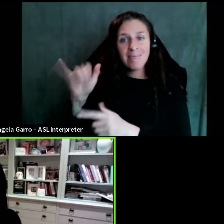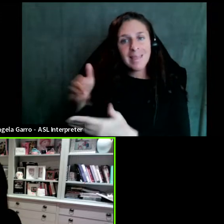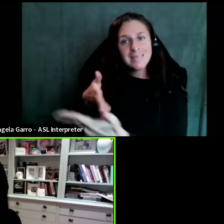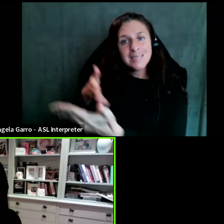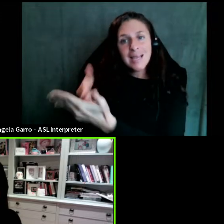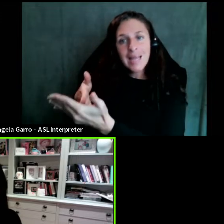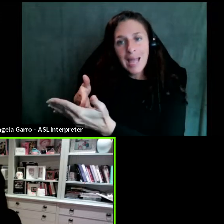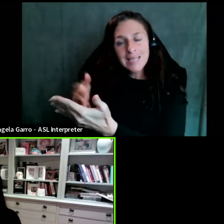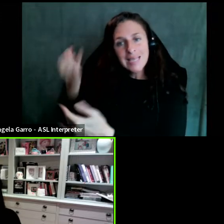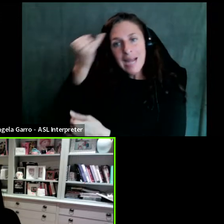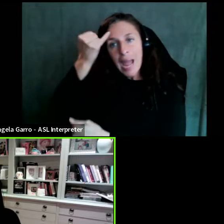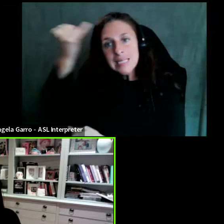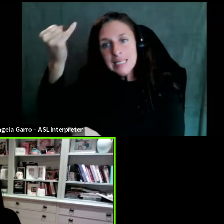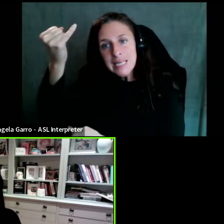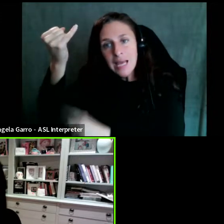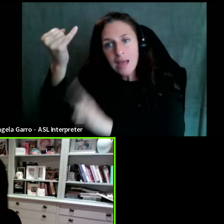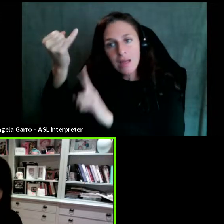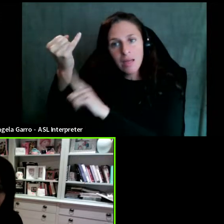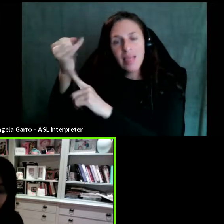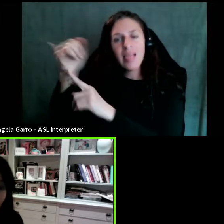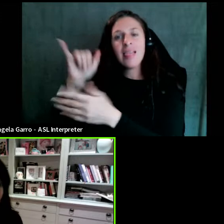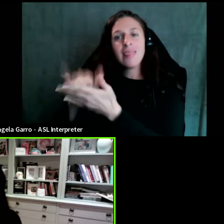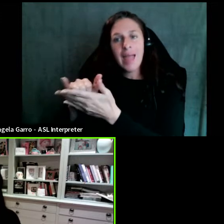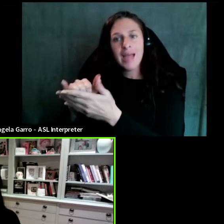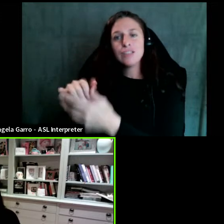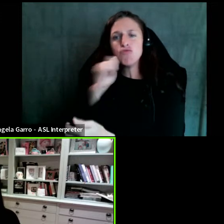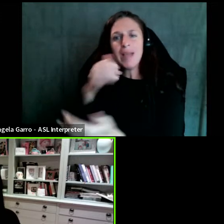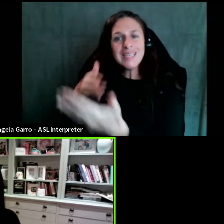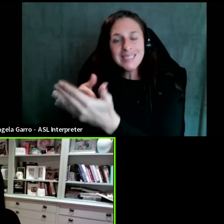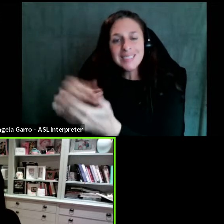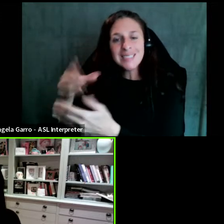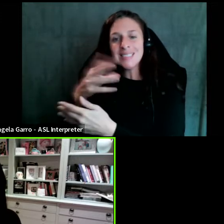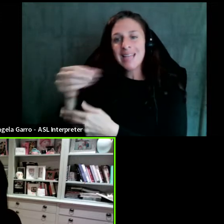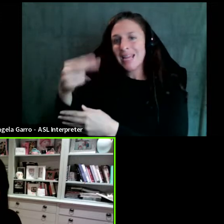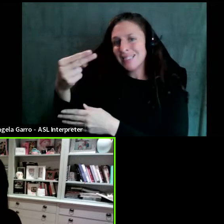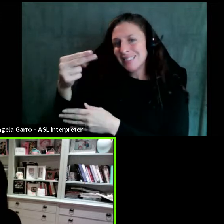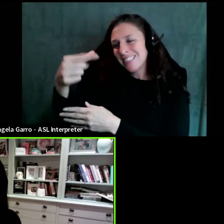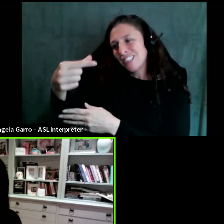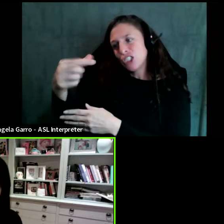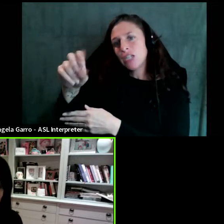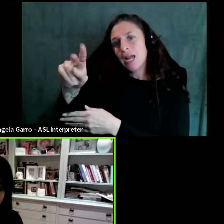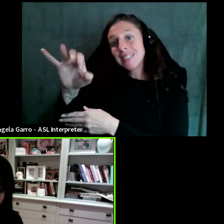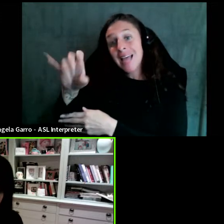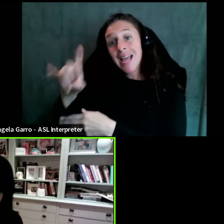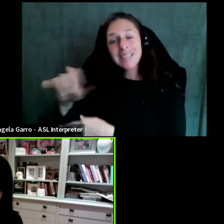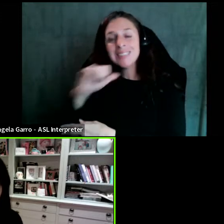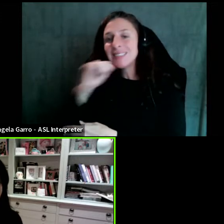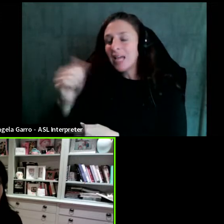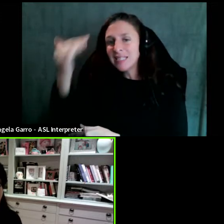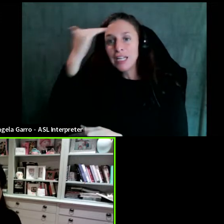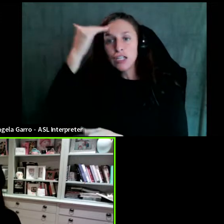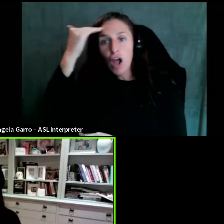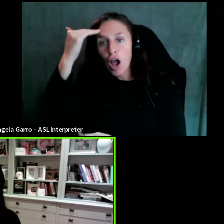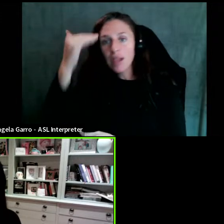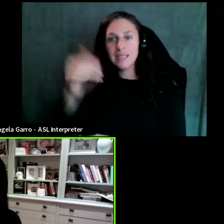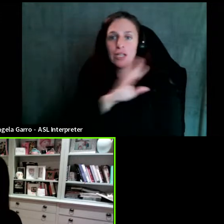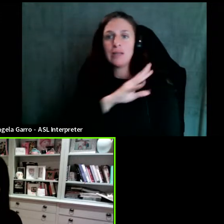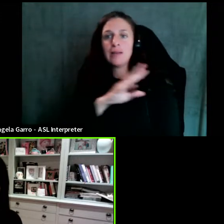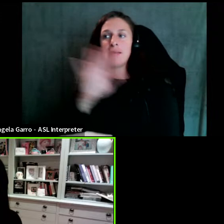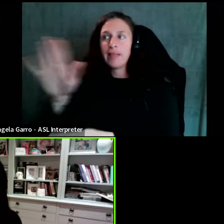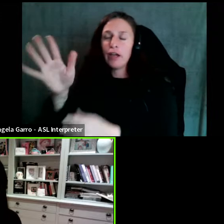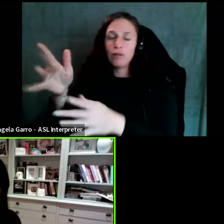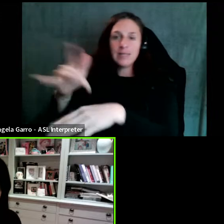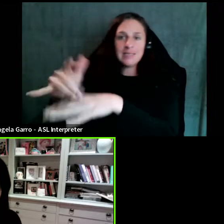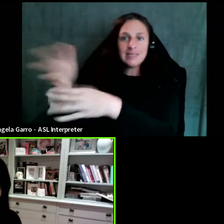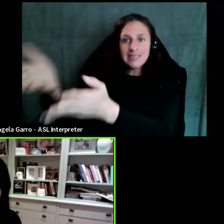an ideology that is racist and genocidal, that does not acknowledge the existence of the Palestinian people, never did acknowledge their